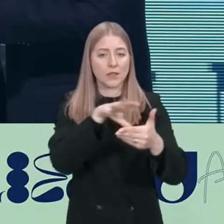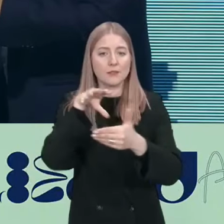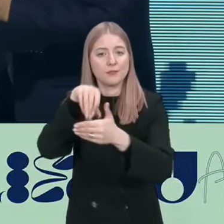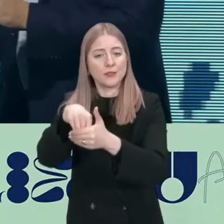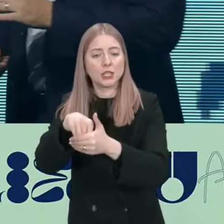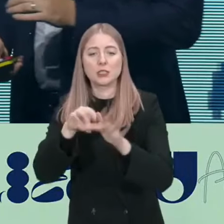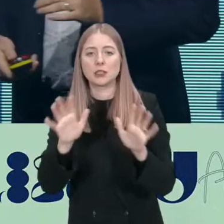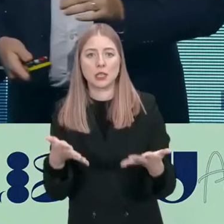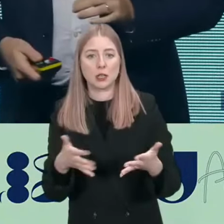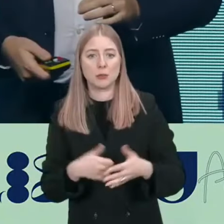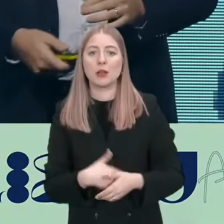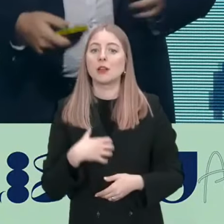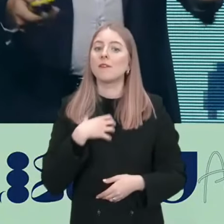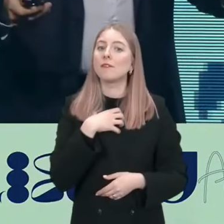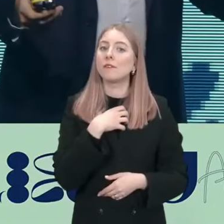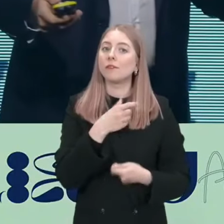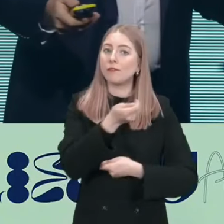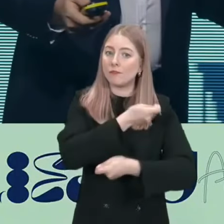on, right?